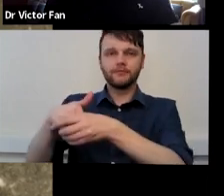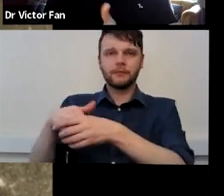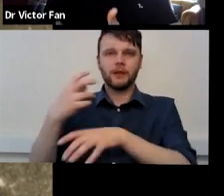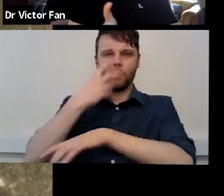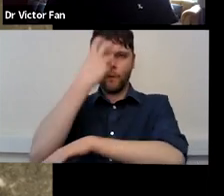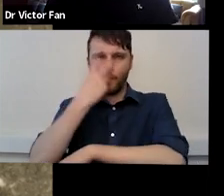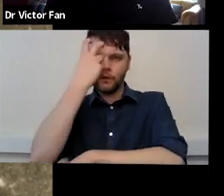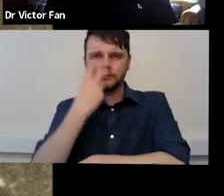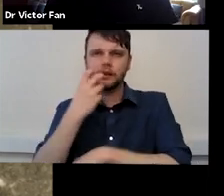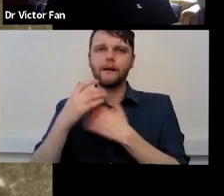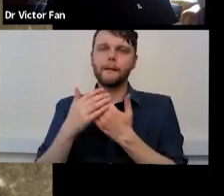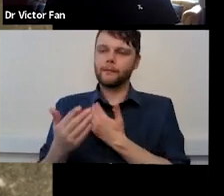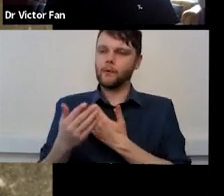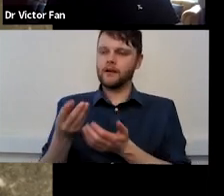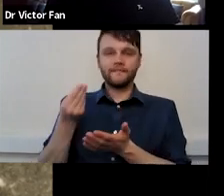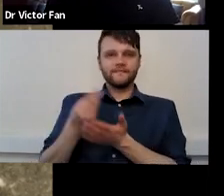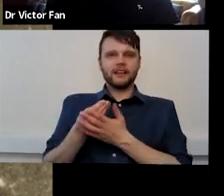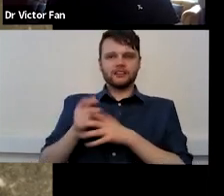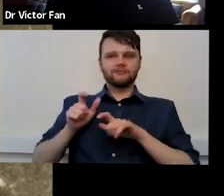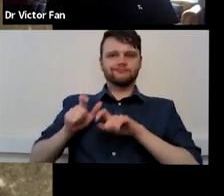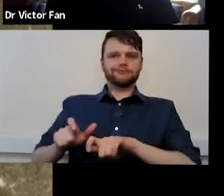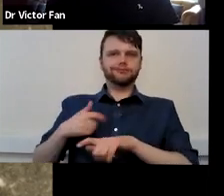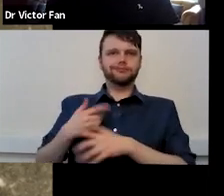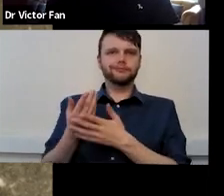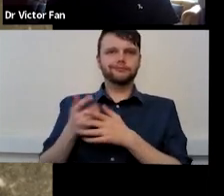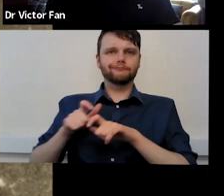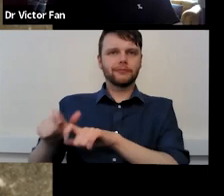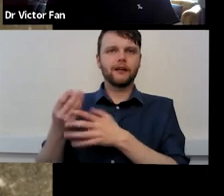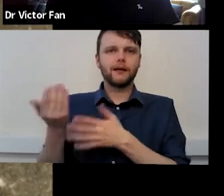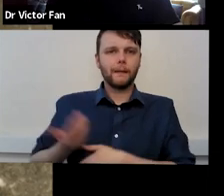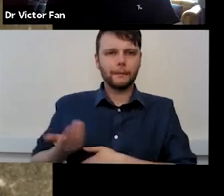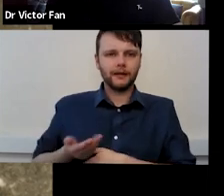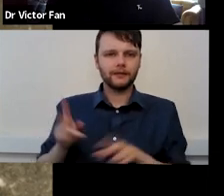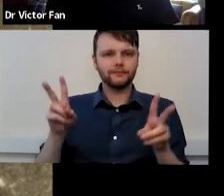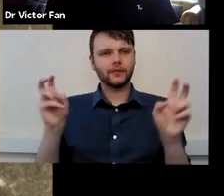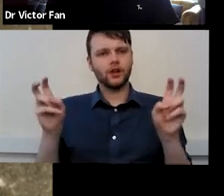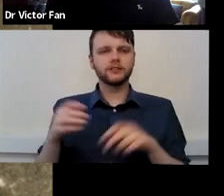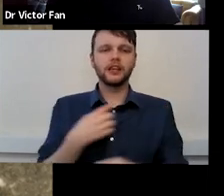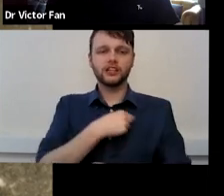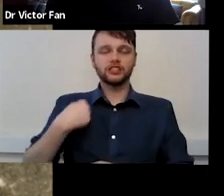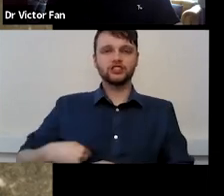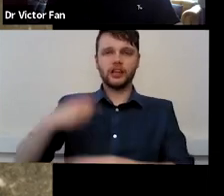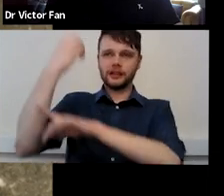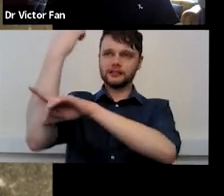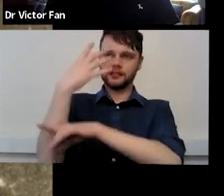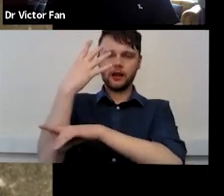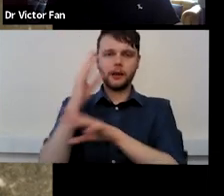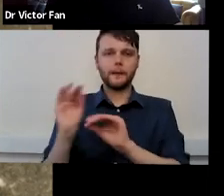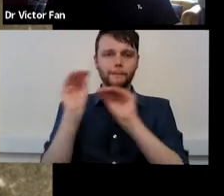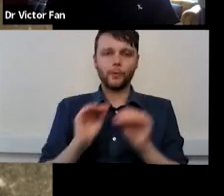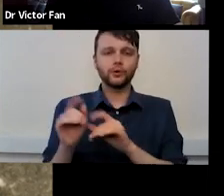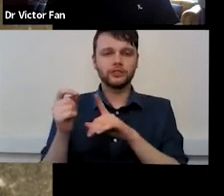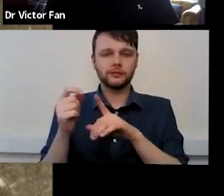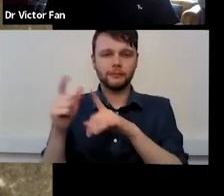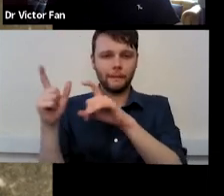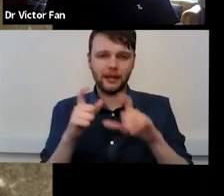older and much more financially stable film company called China Sun Motion Picture Company, and made a